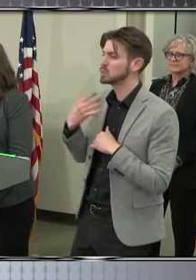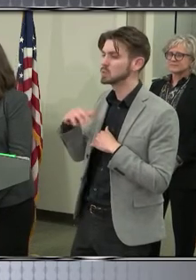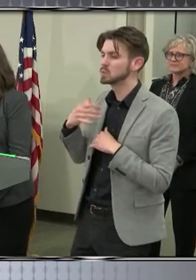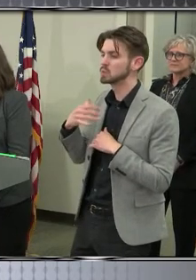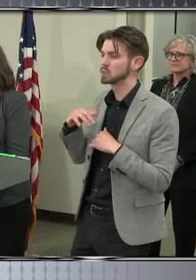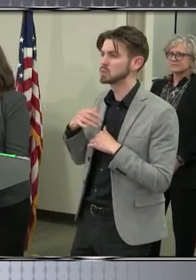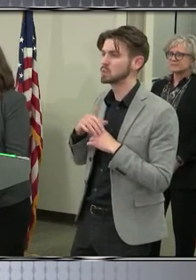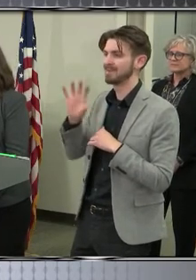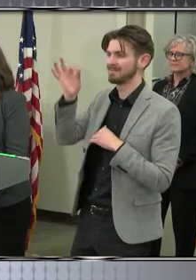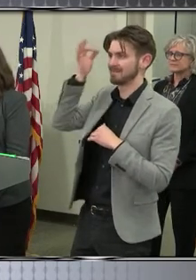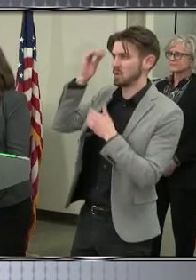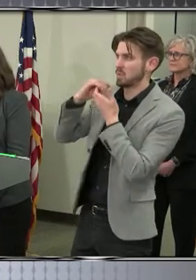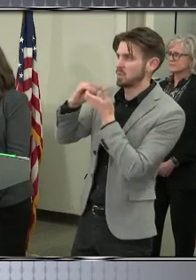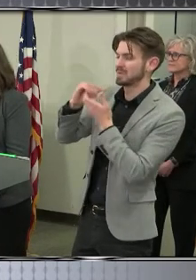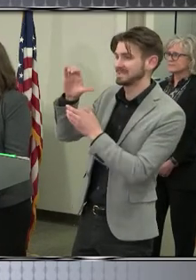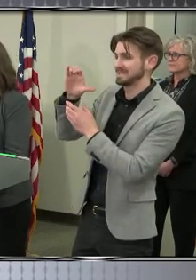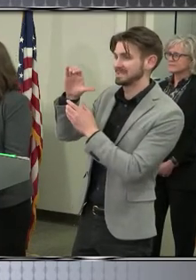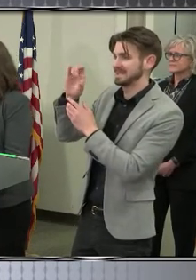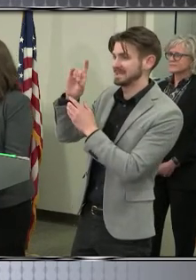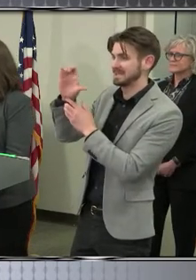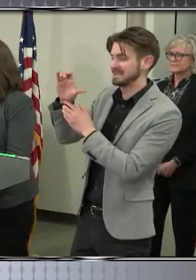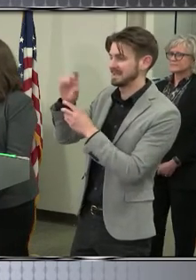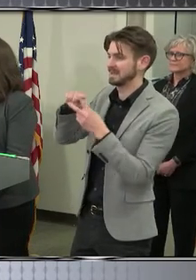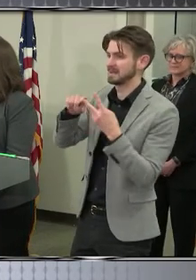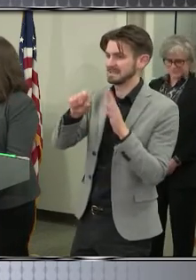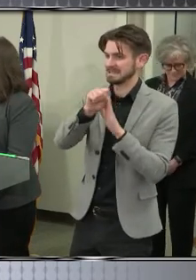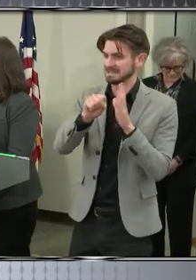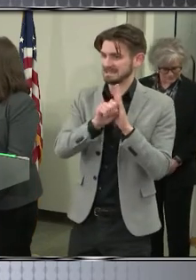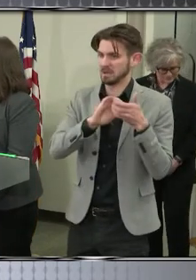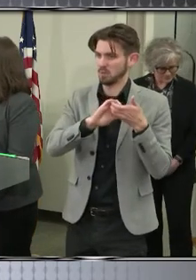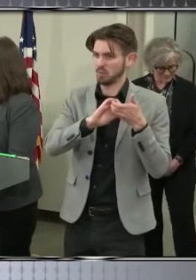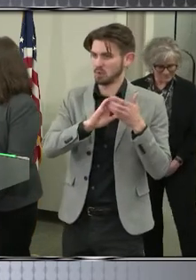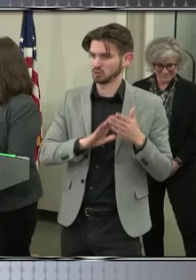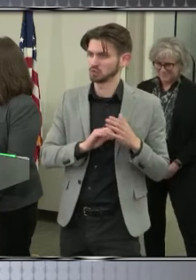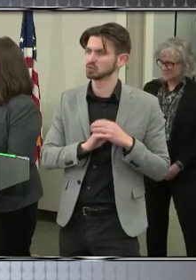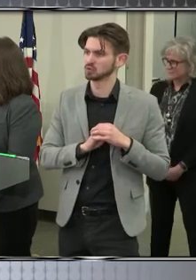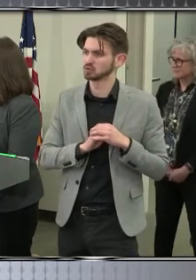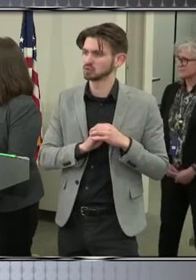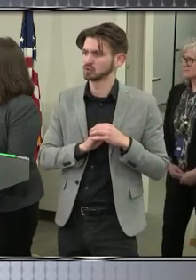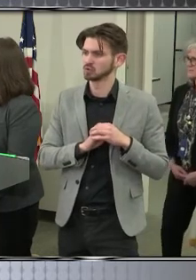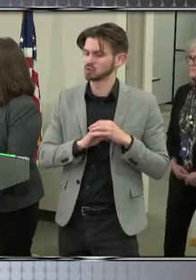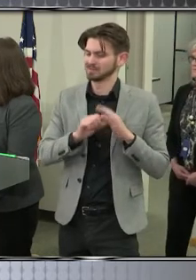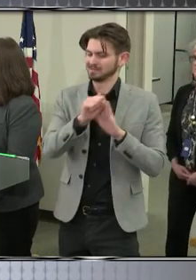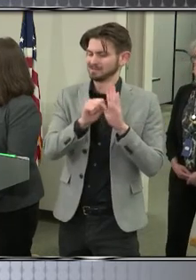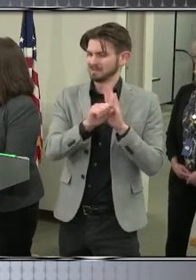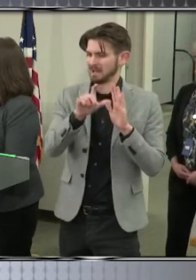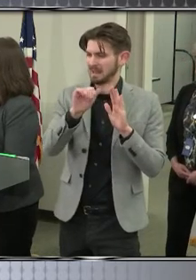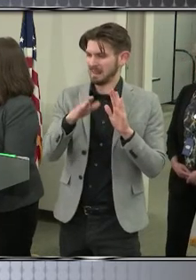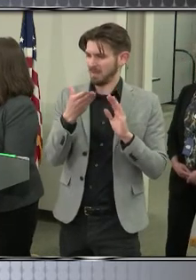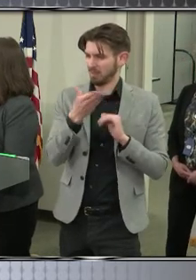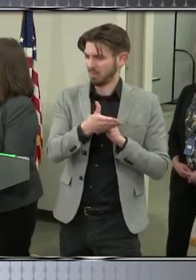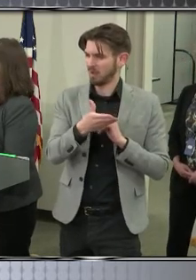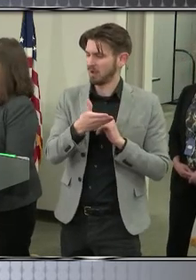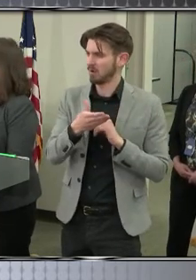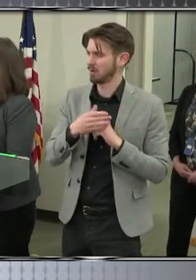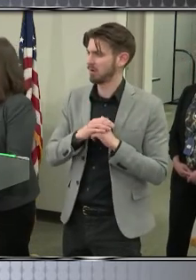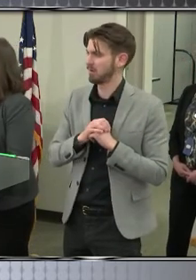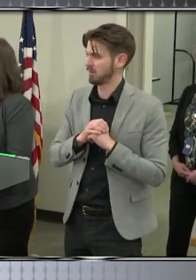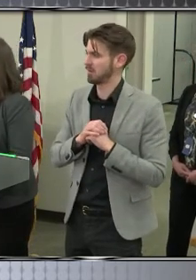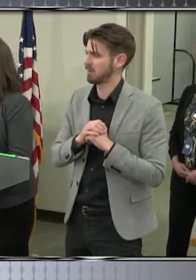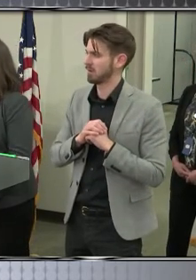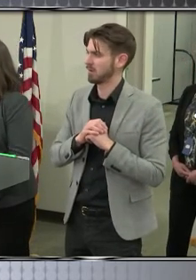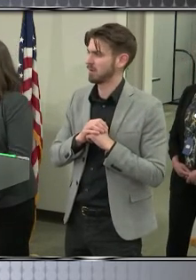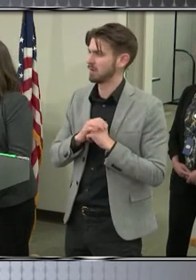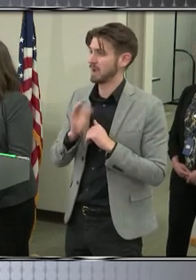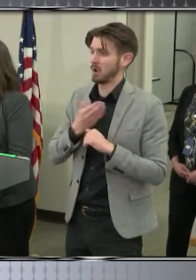federal partners at Centers for Disease Control and our state partners at the state lab to increase our testing